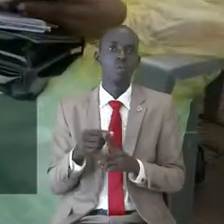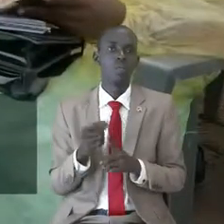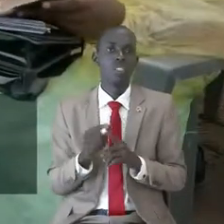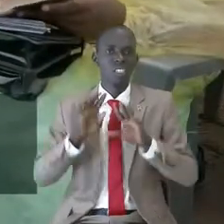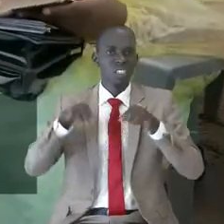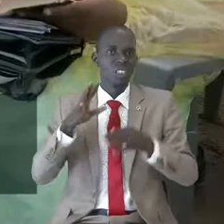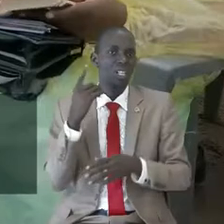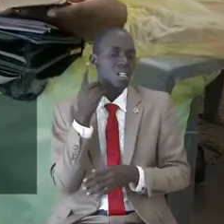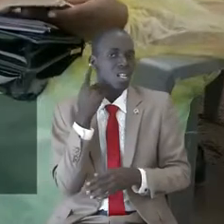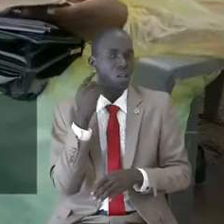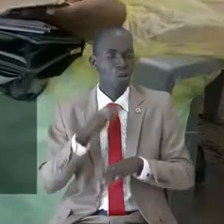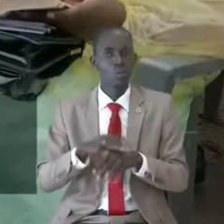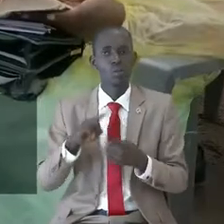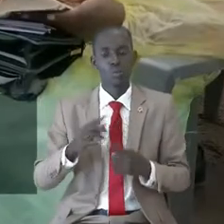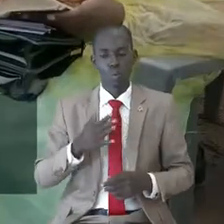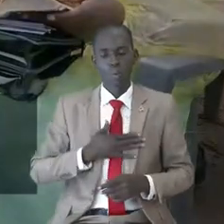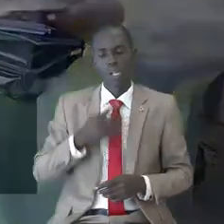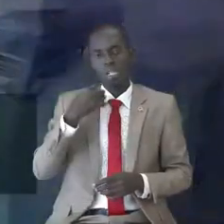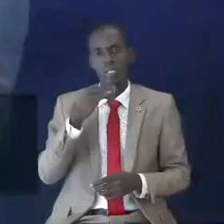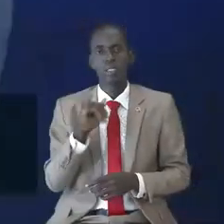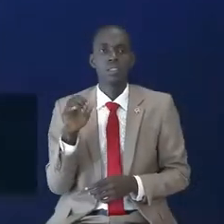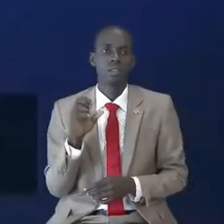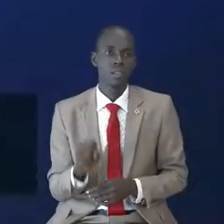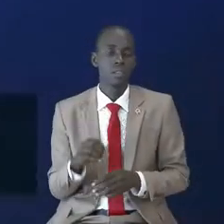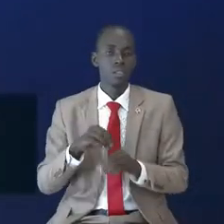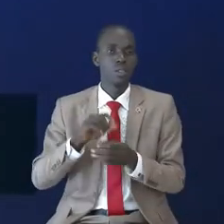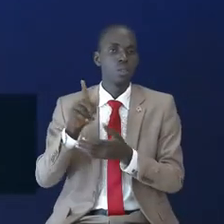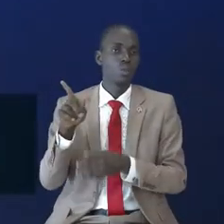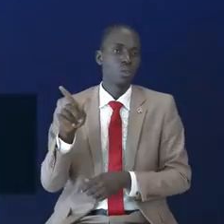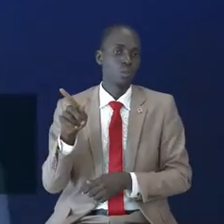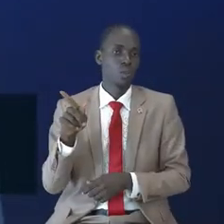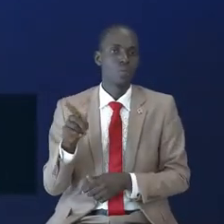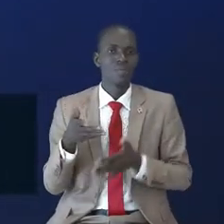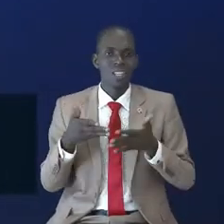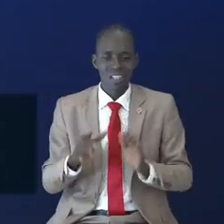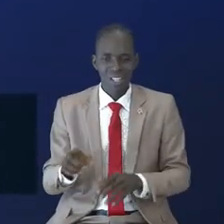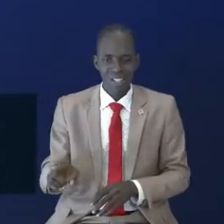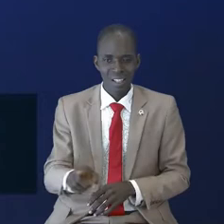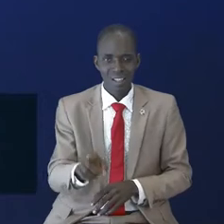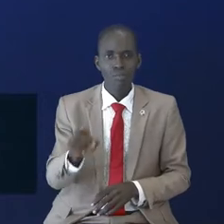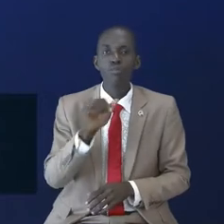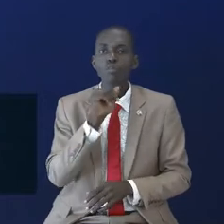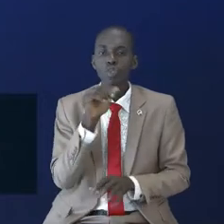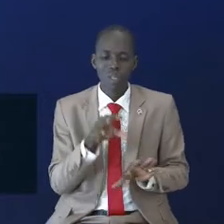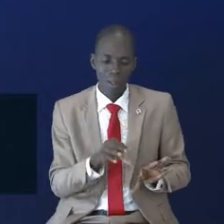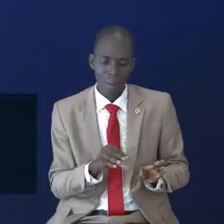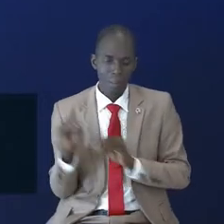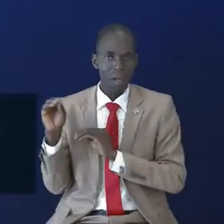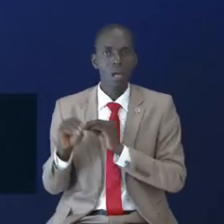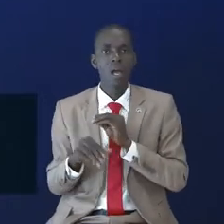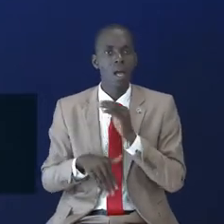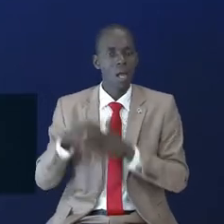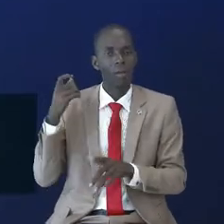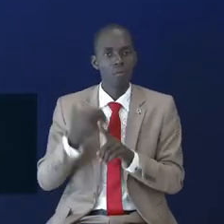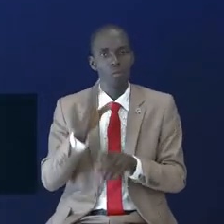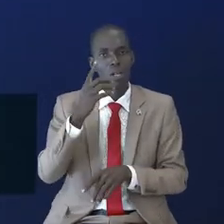Incline thine ear unto my sayings. Verse 21, let them not depart from thine